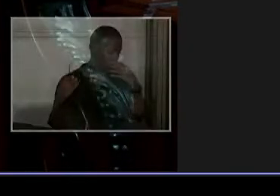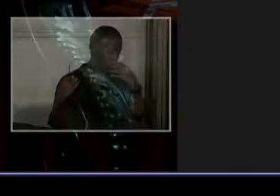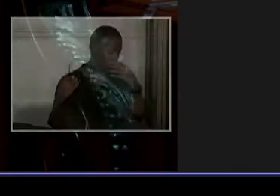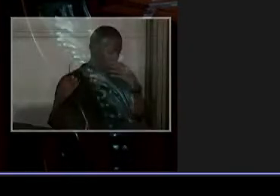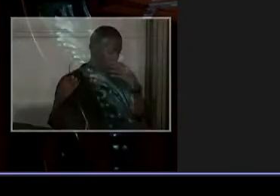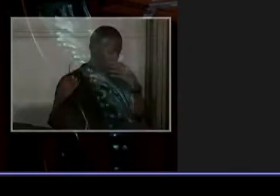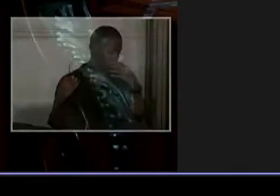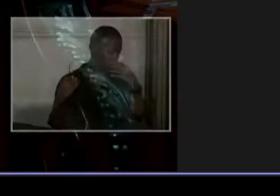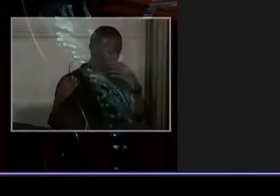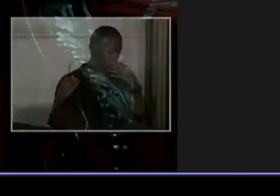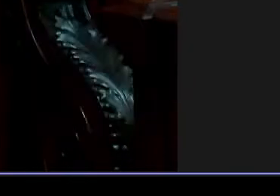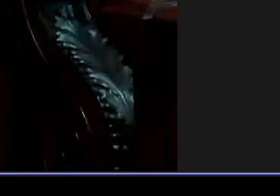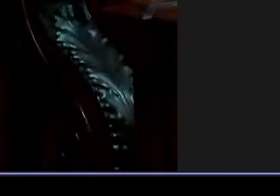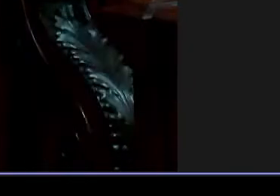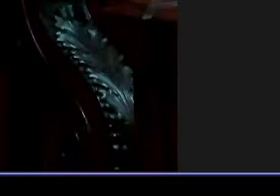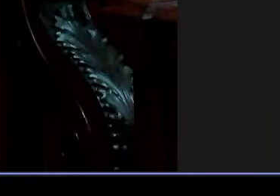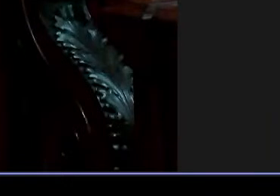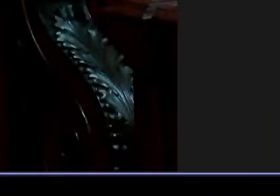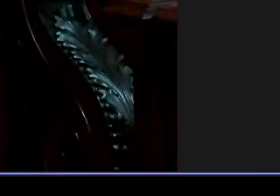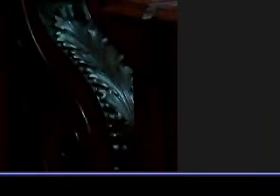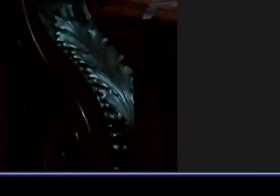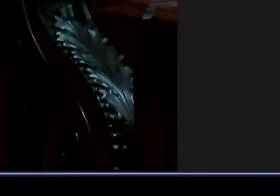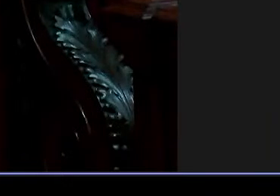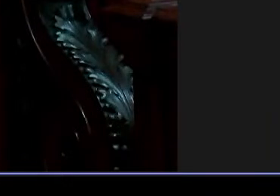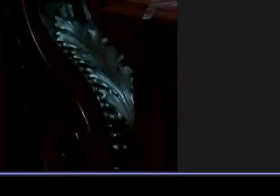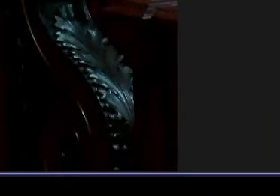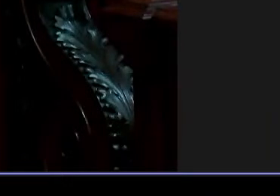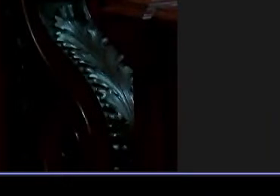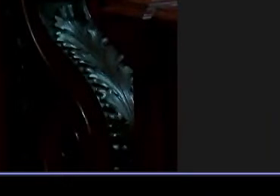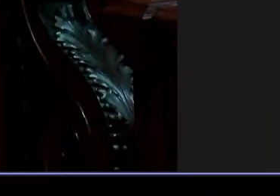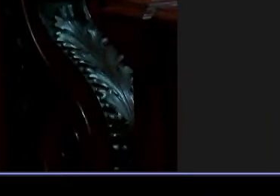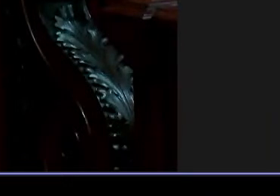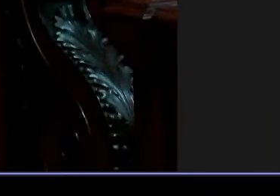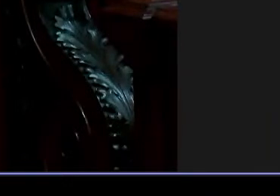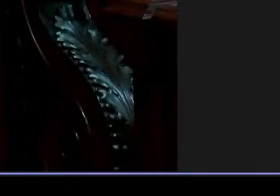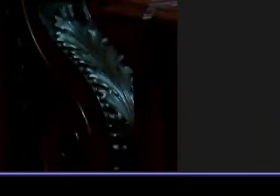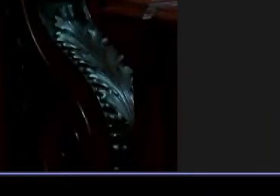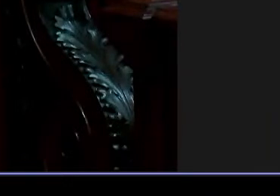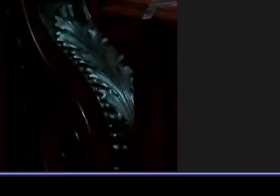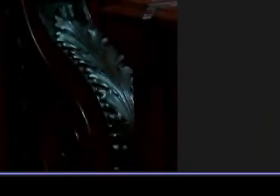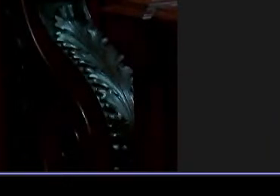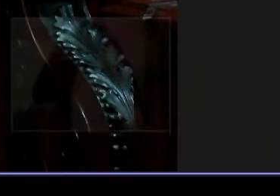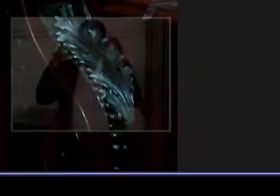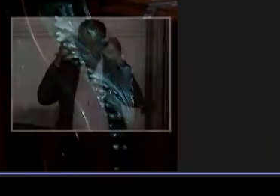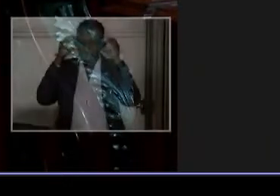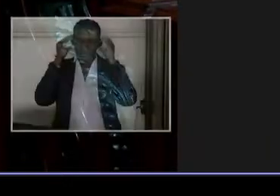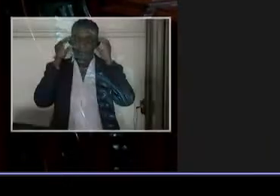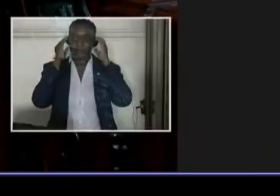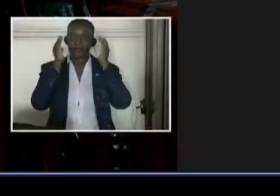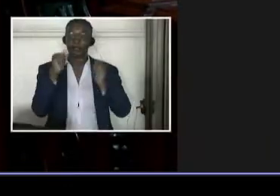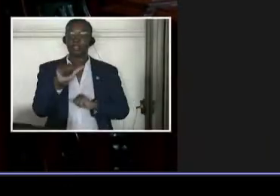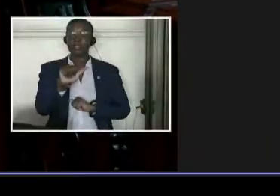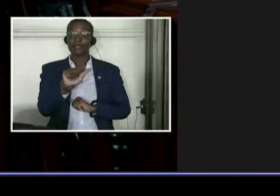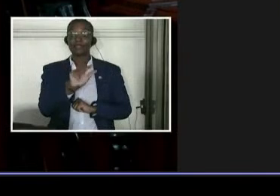first disaster. We have managed disasters and will continue to do that and do it with diligence. Over 68 million rand was set aside as a